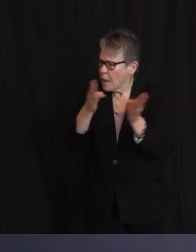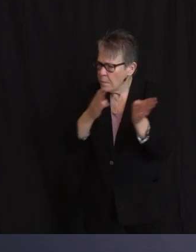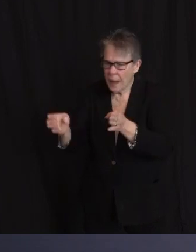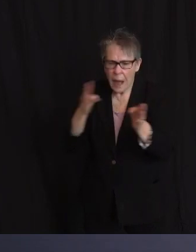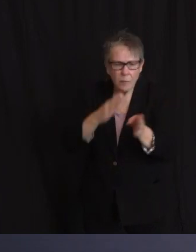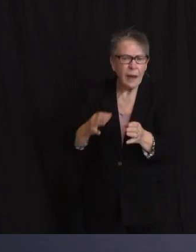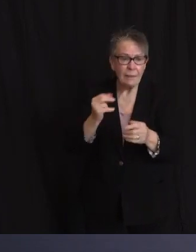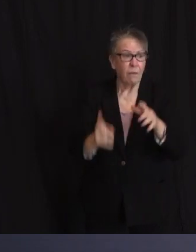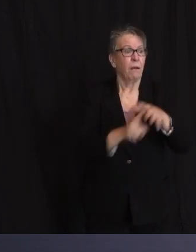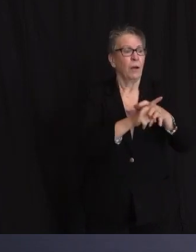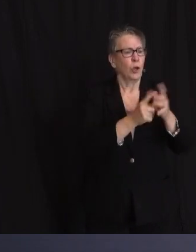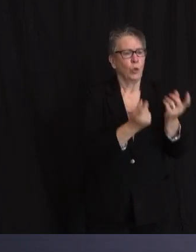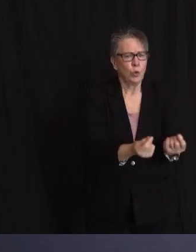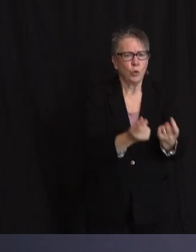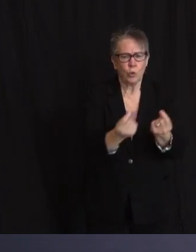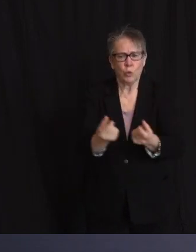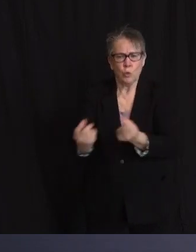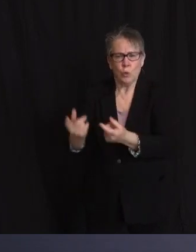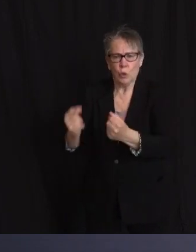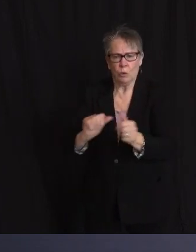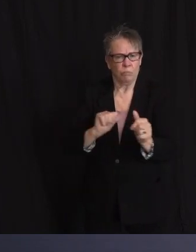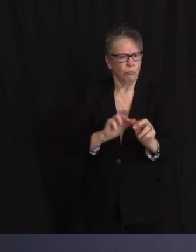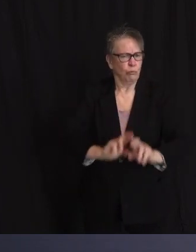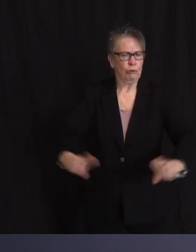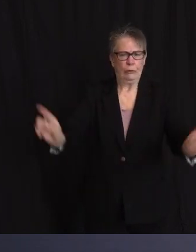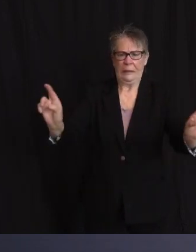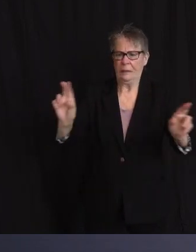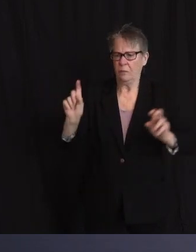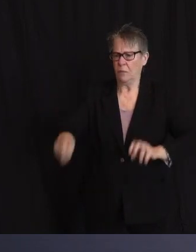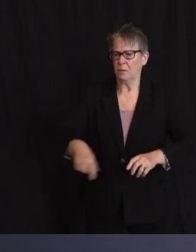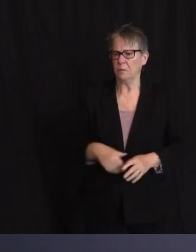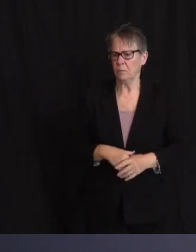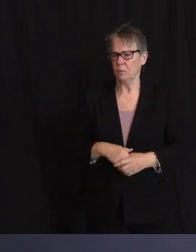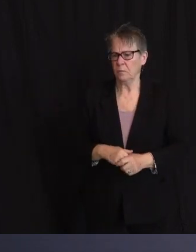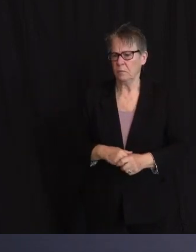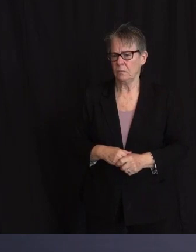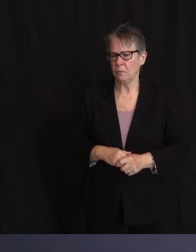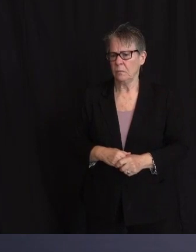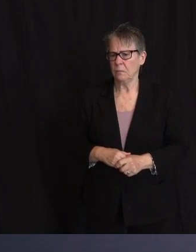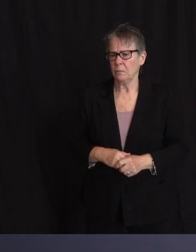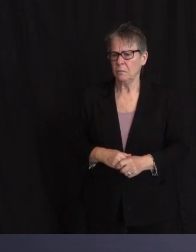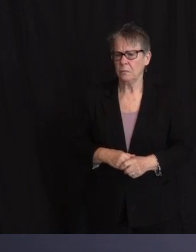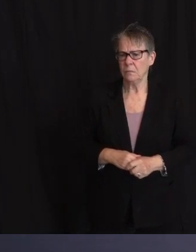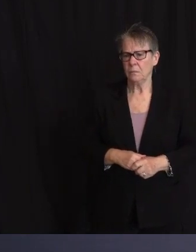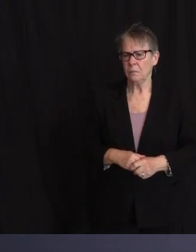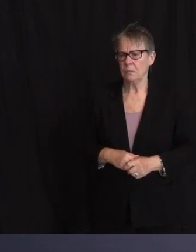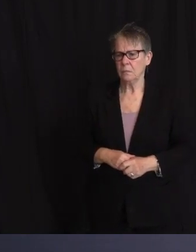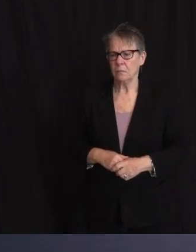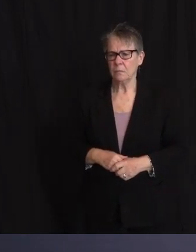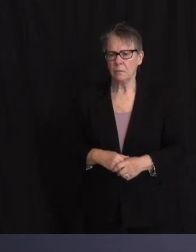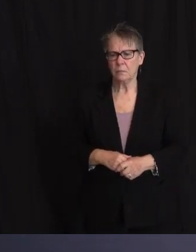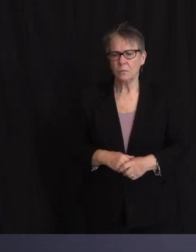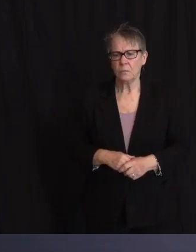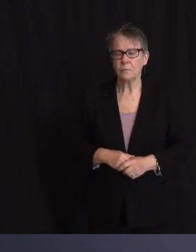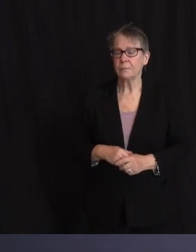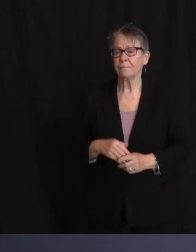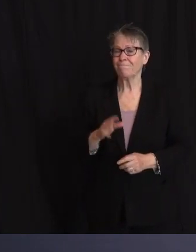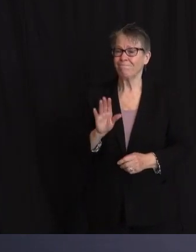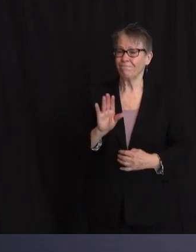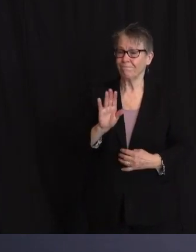them to hire a consultant administrator, a consultant director of nursing,